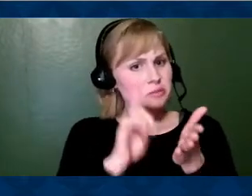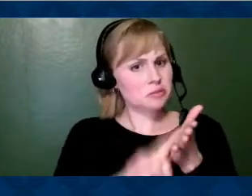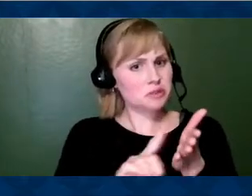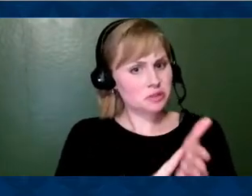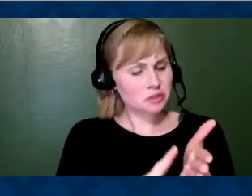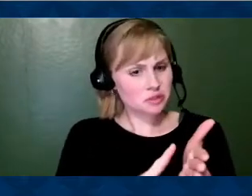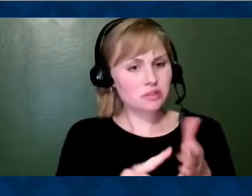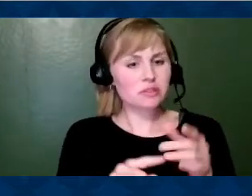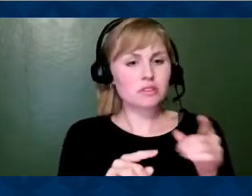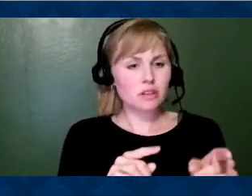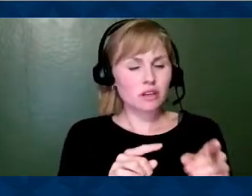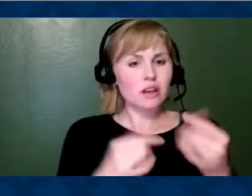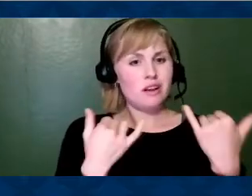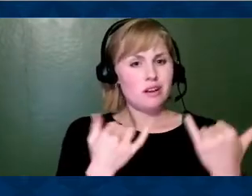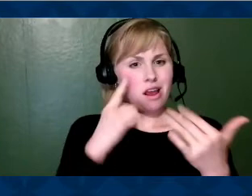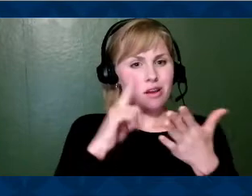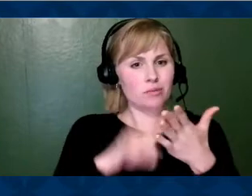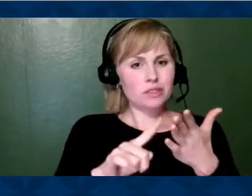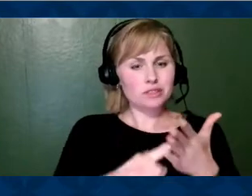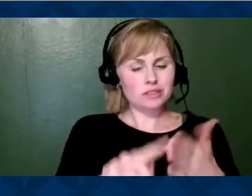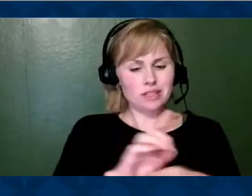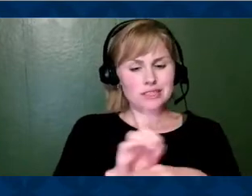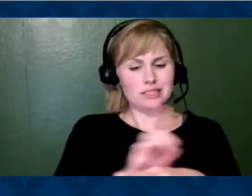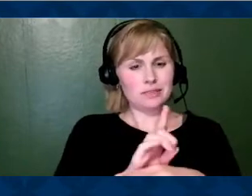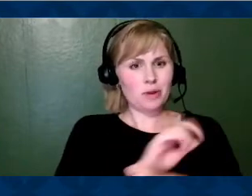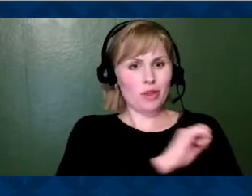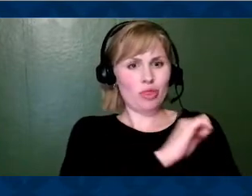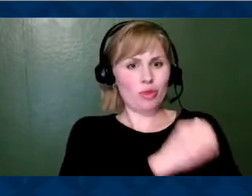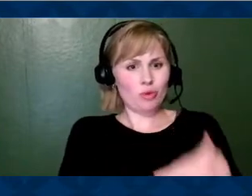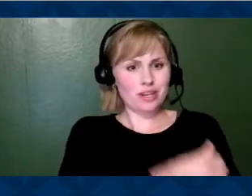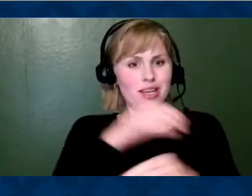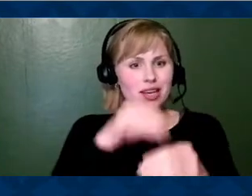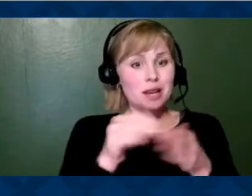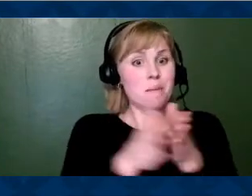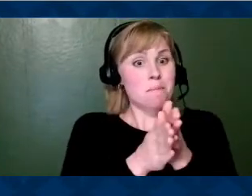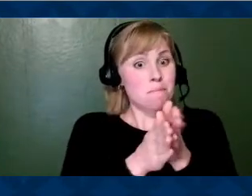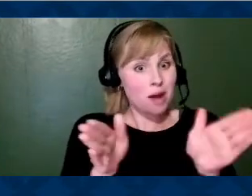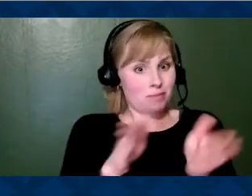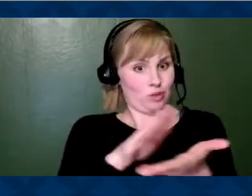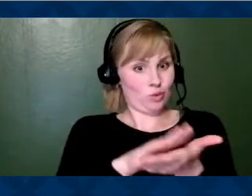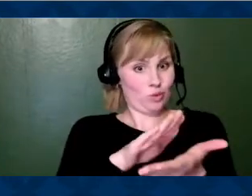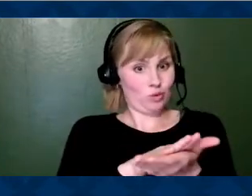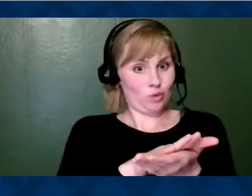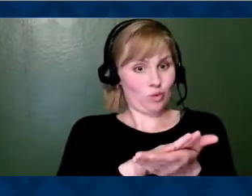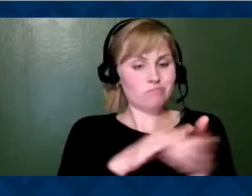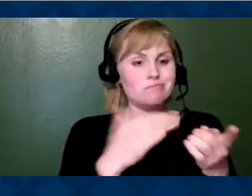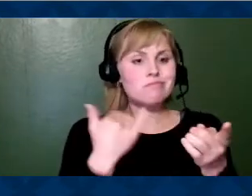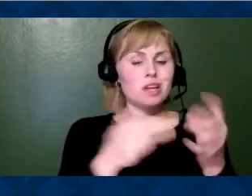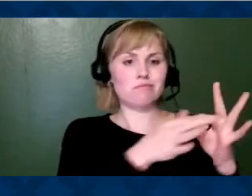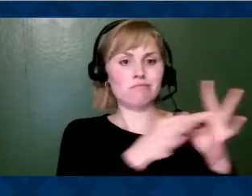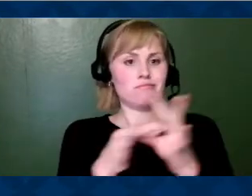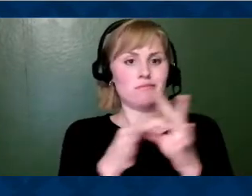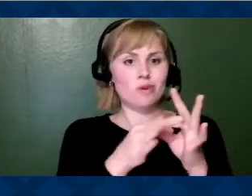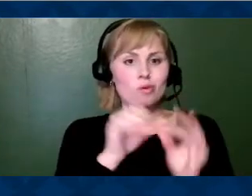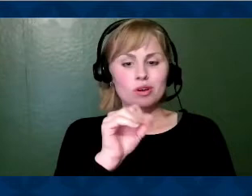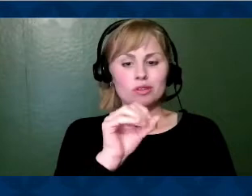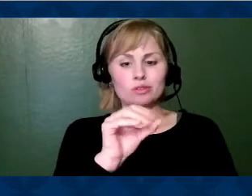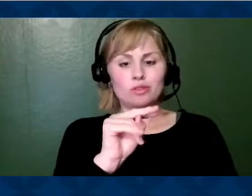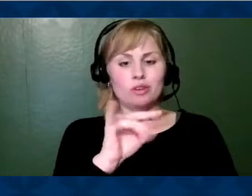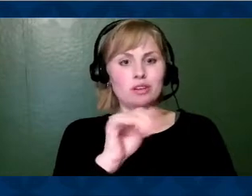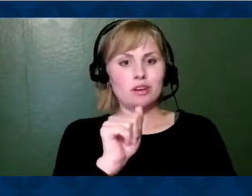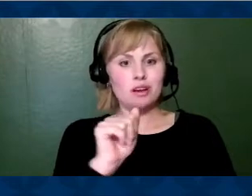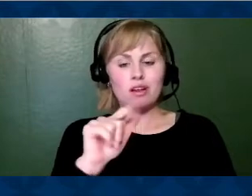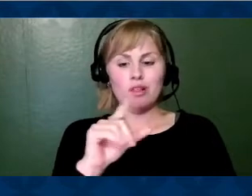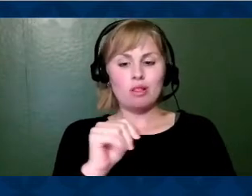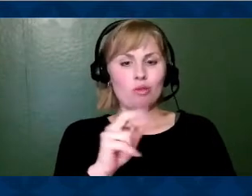disciplinary authority in public schools over students. So she's now collaborating with Sonia Lawrence at Osgoode Hall on a project called